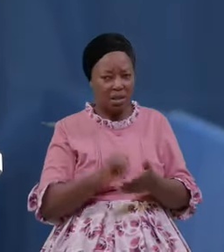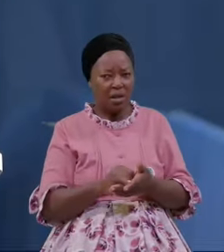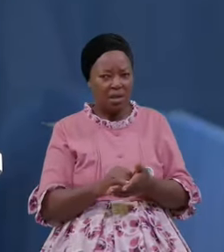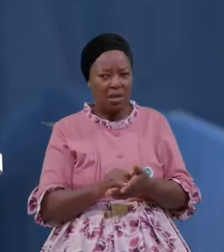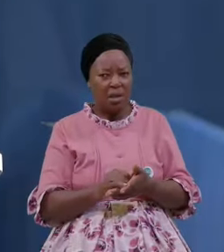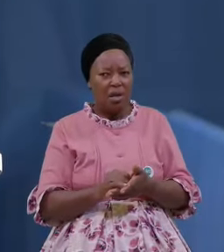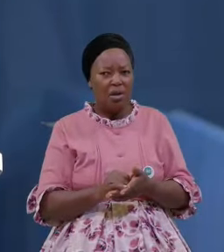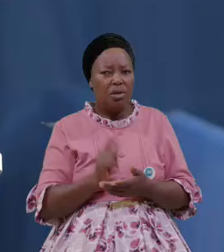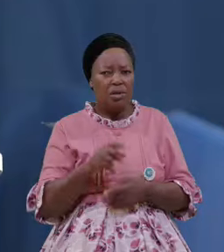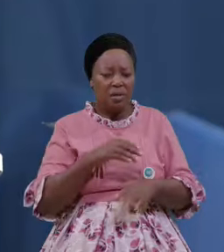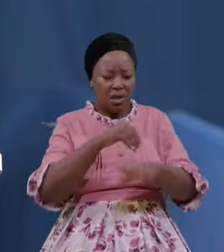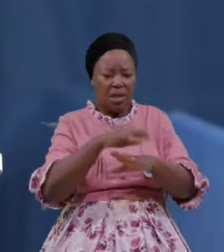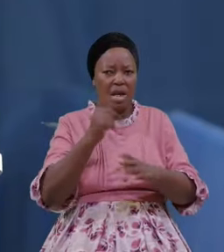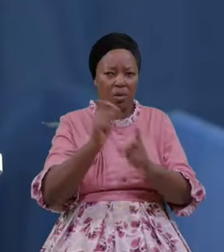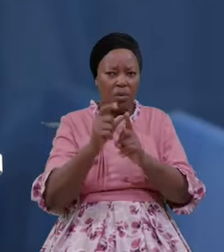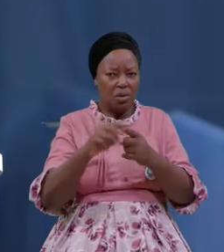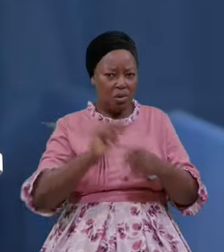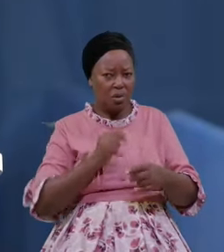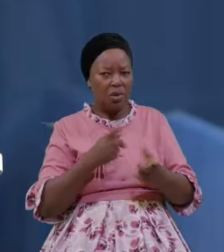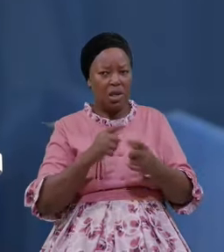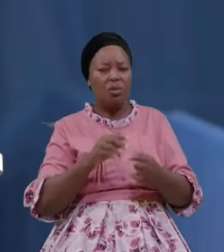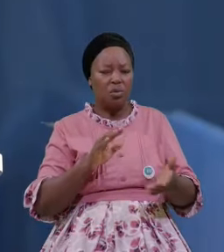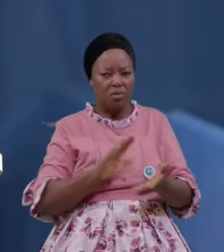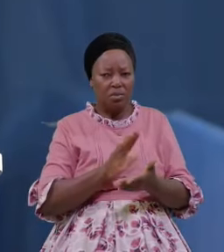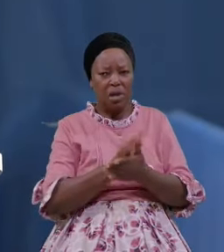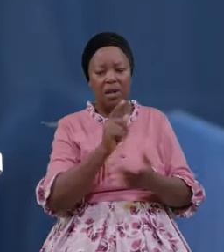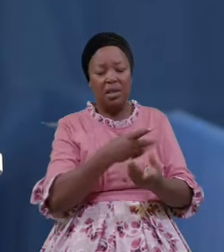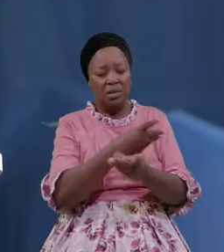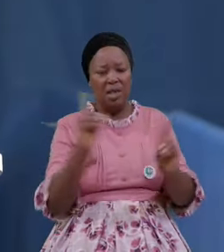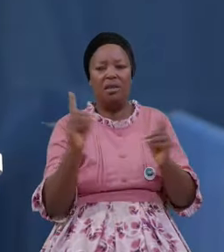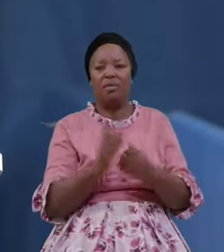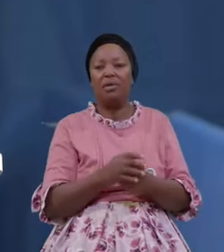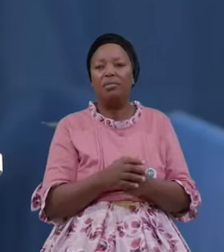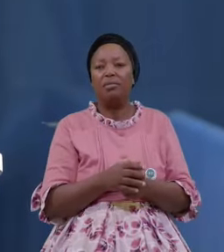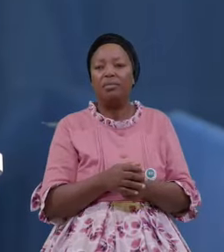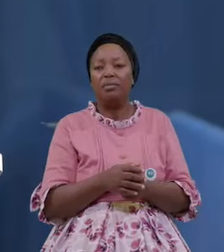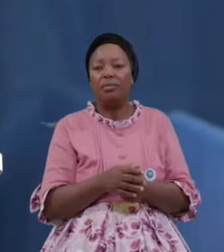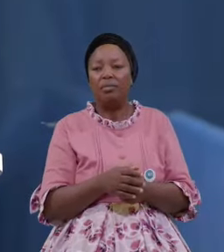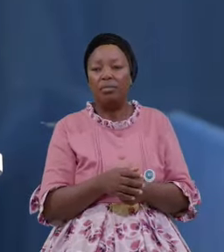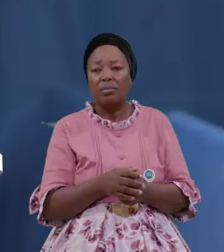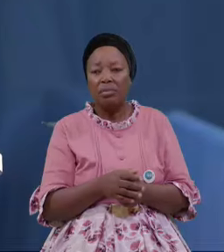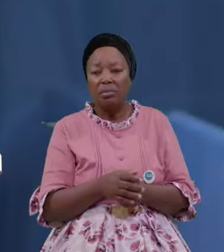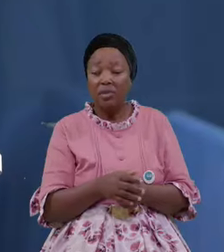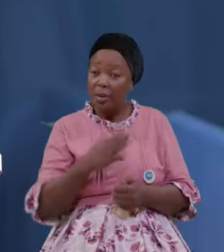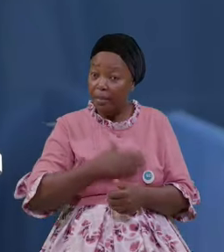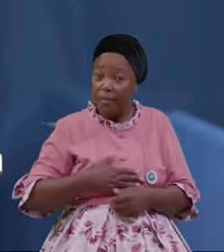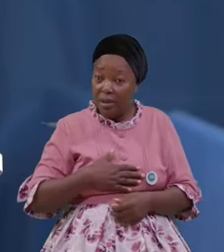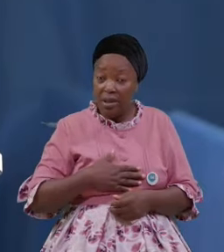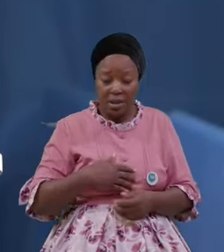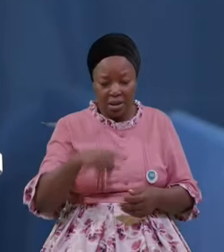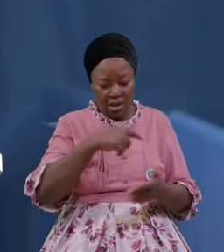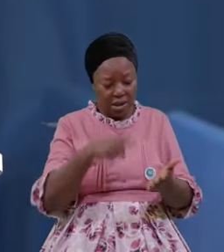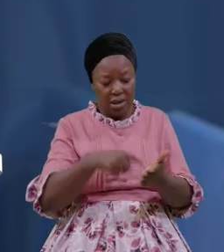healed. Delivered. And that's it. Then you don't come out. I'll tell you what to do tonight. It's a special night. It shall guide